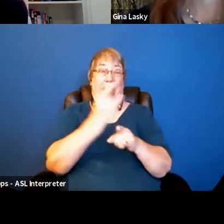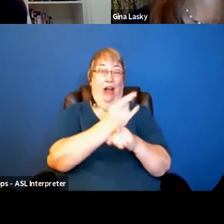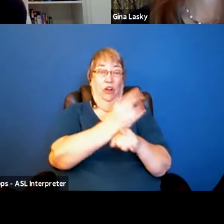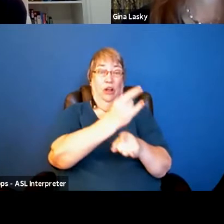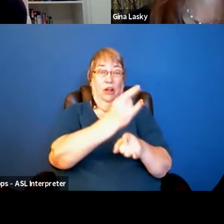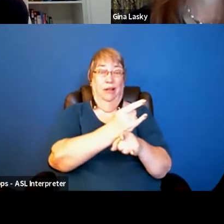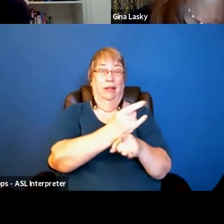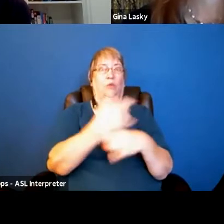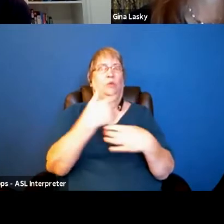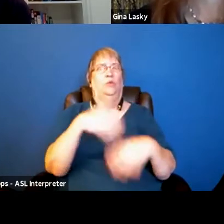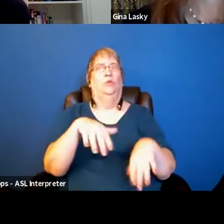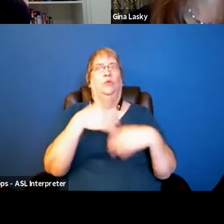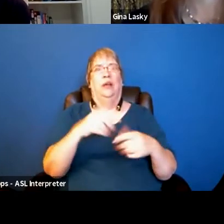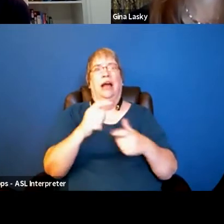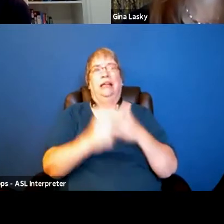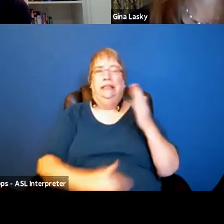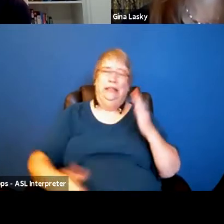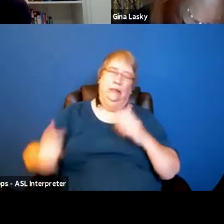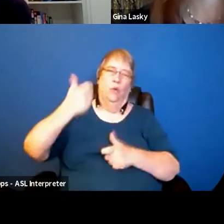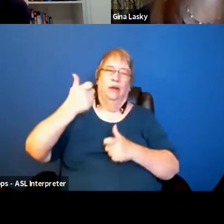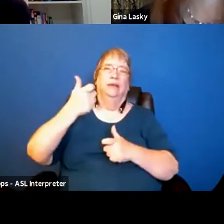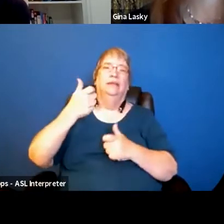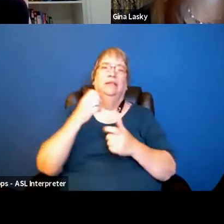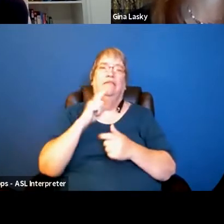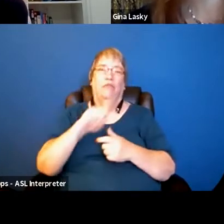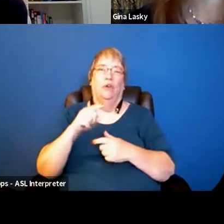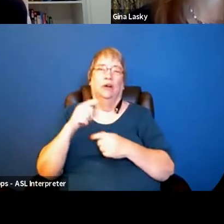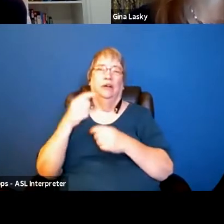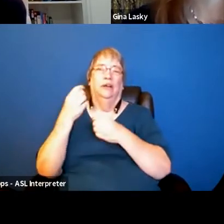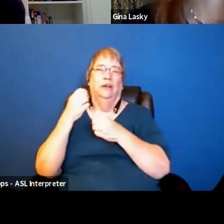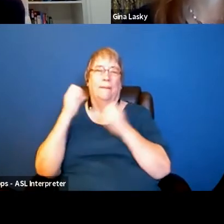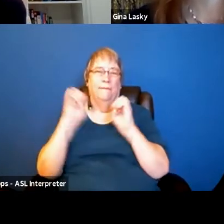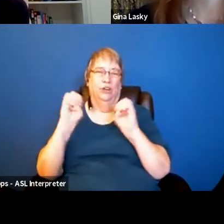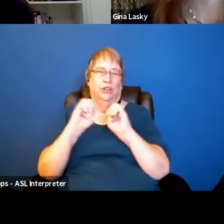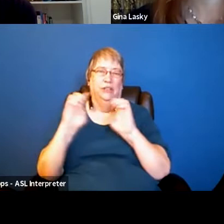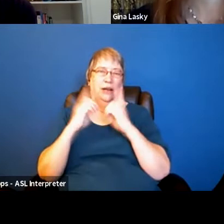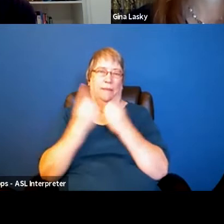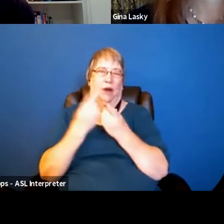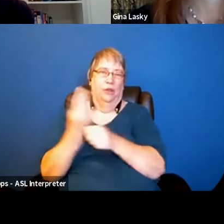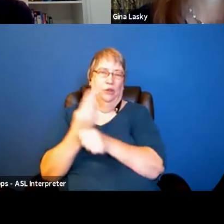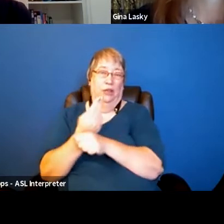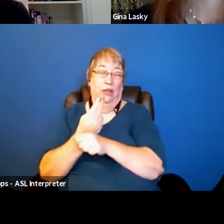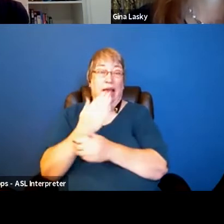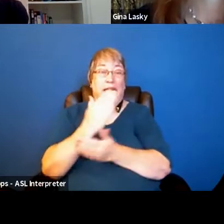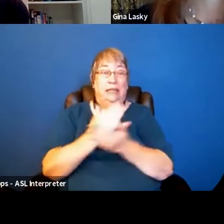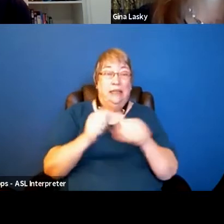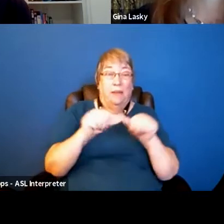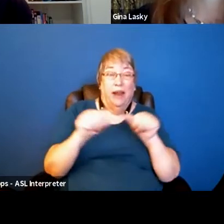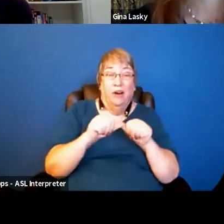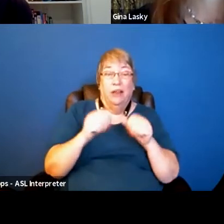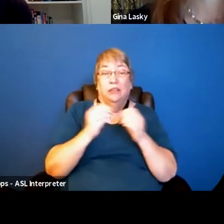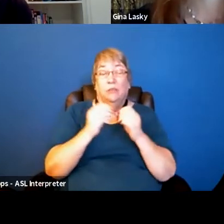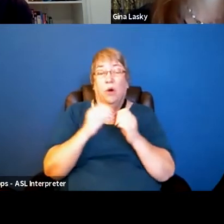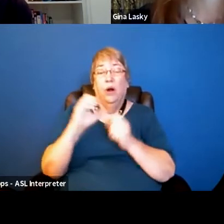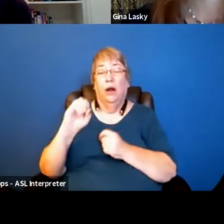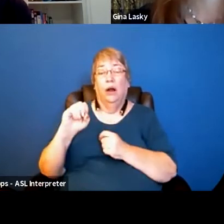and that there is some variation by health statistic region. So that you can see in some regions, there may be higher opioid or stimulant